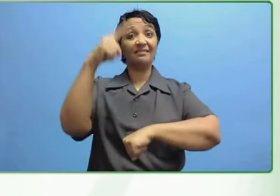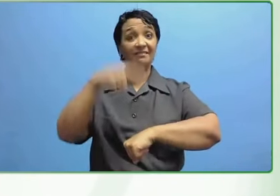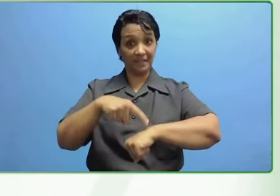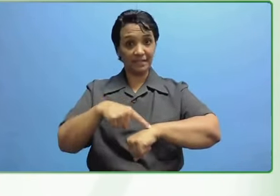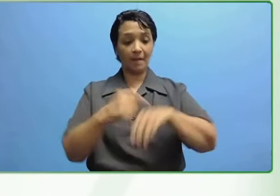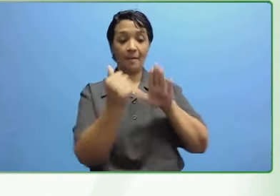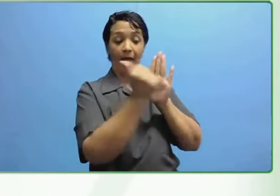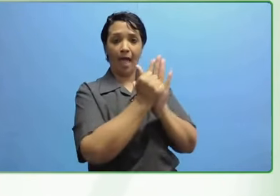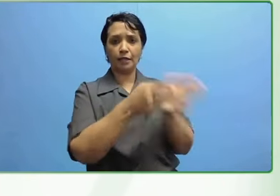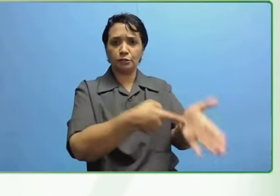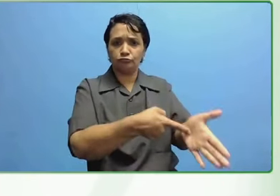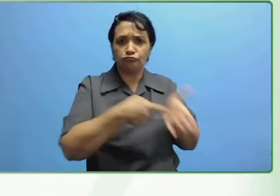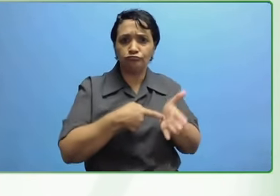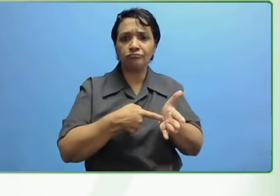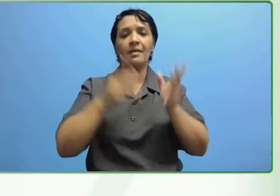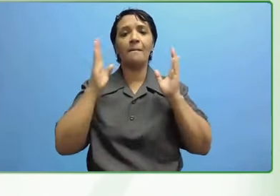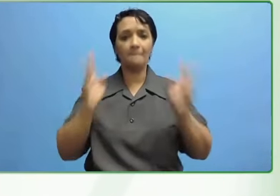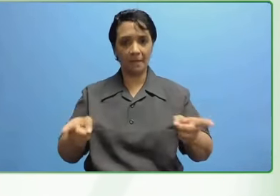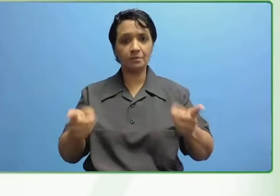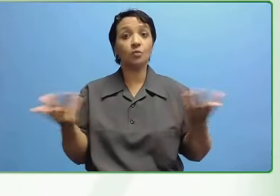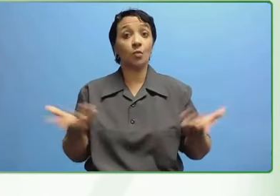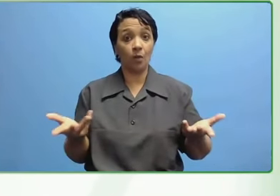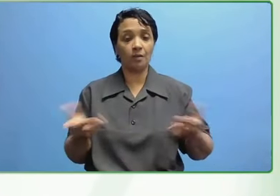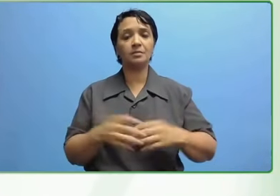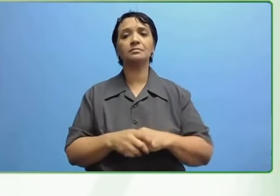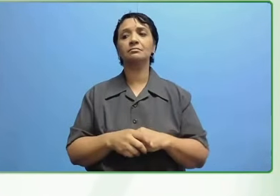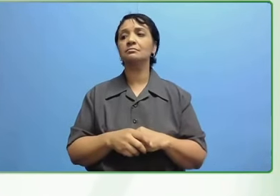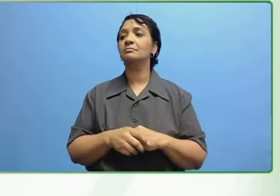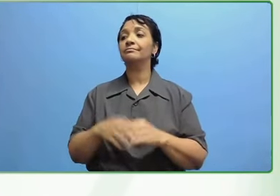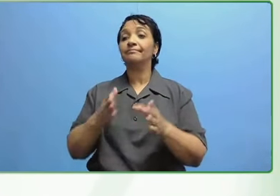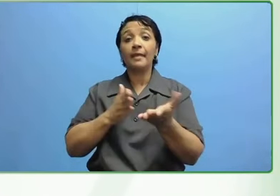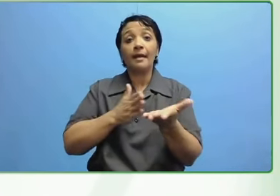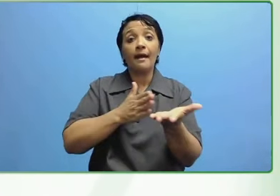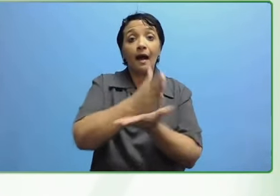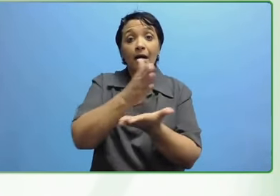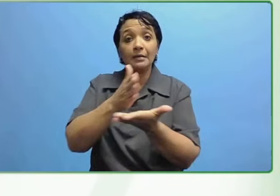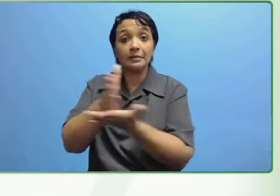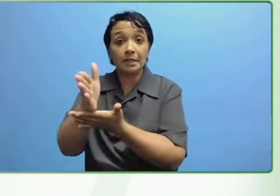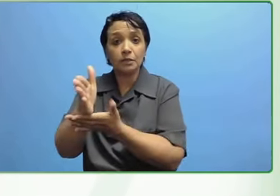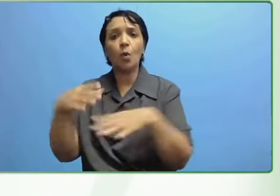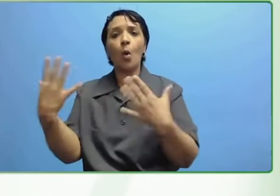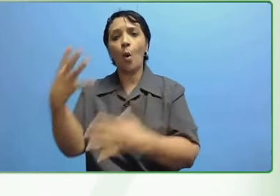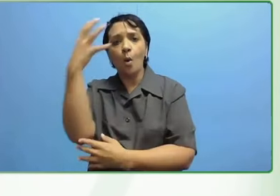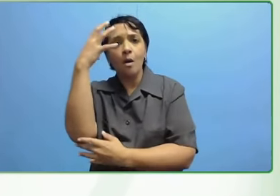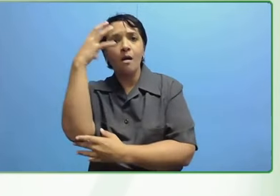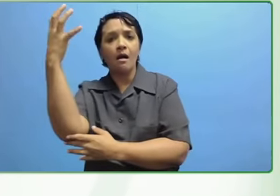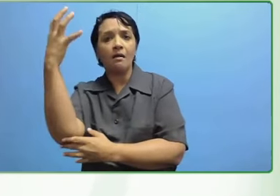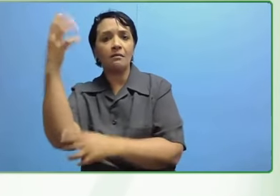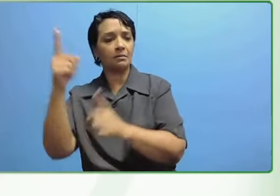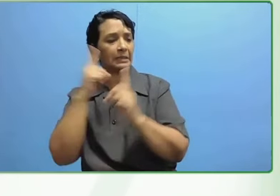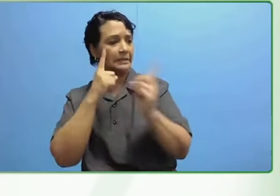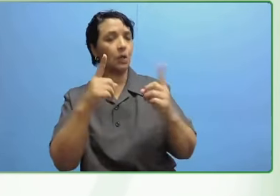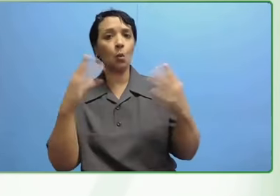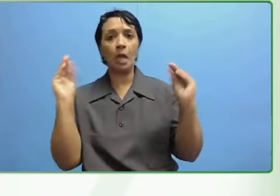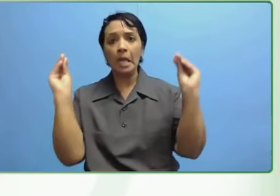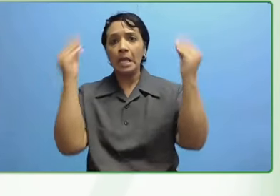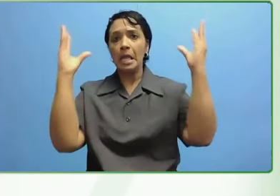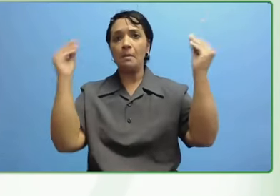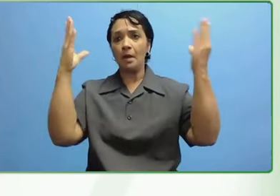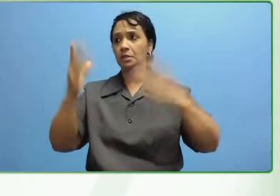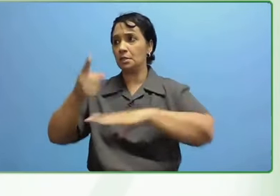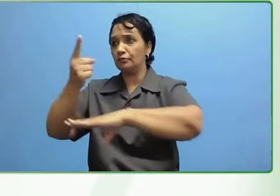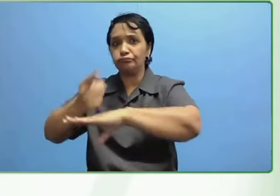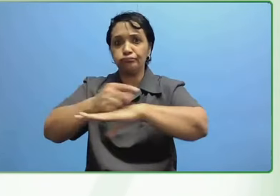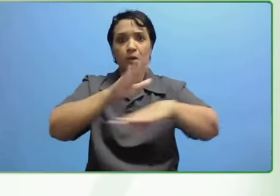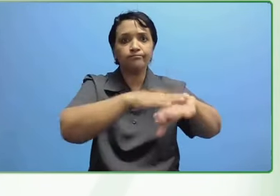that the accessibility of the responses of public authorities to emergency communications. So when a person